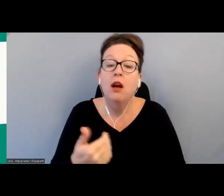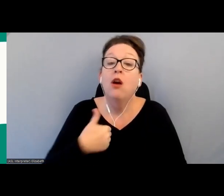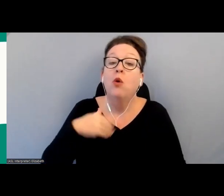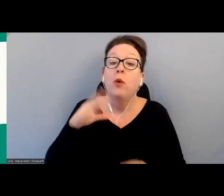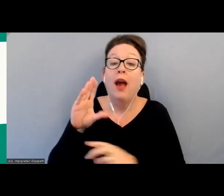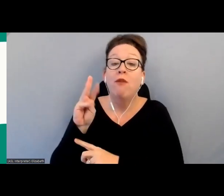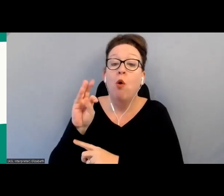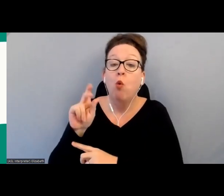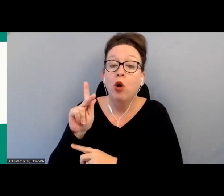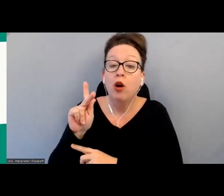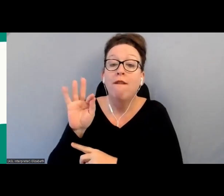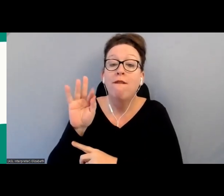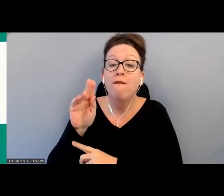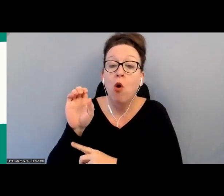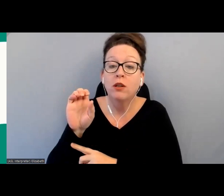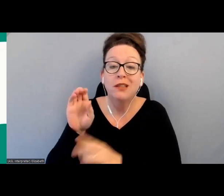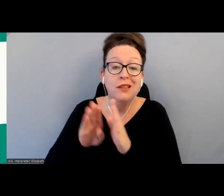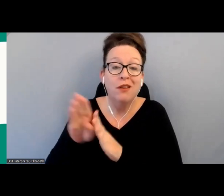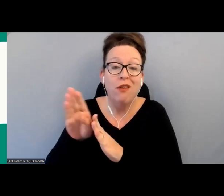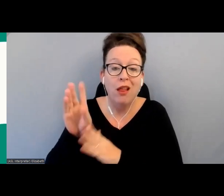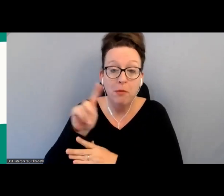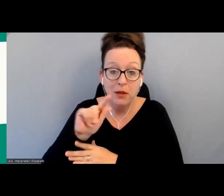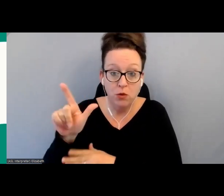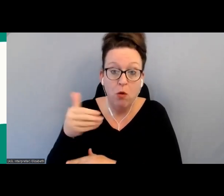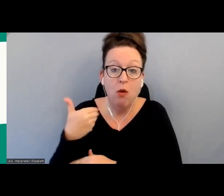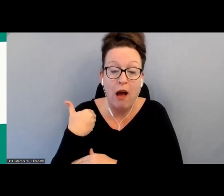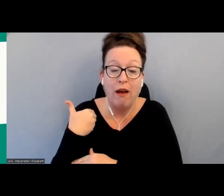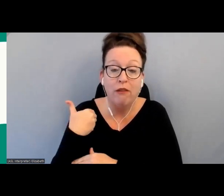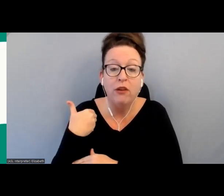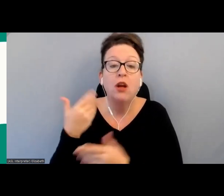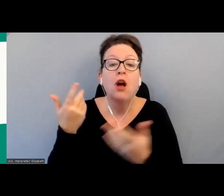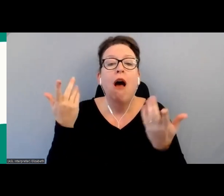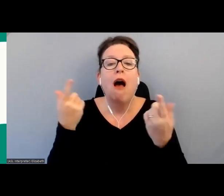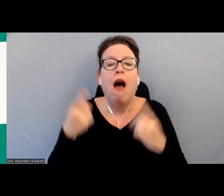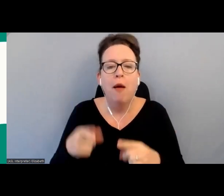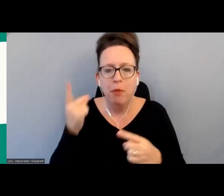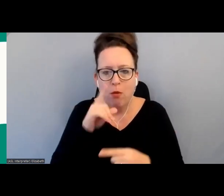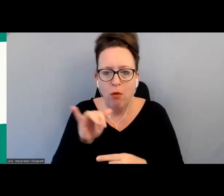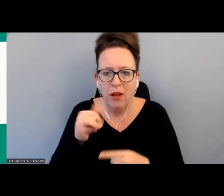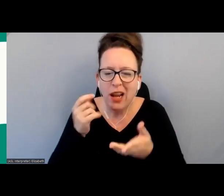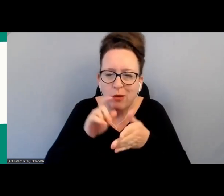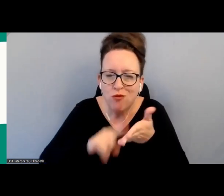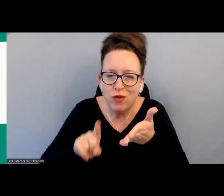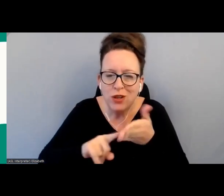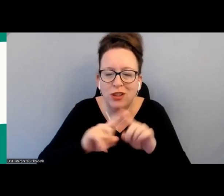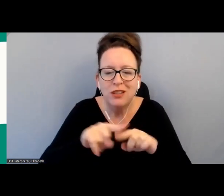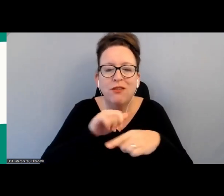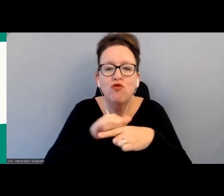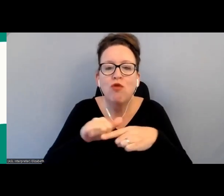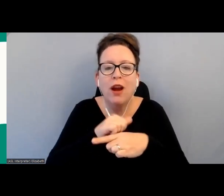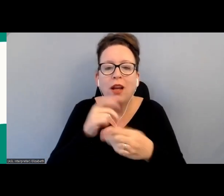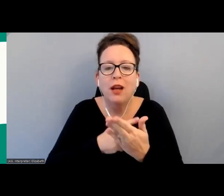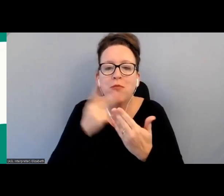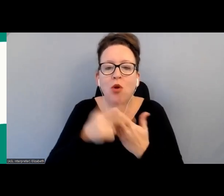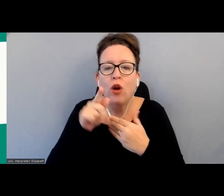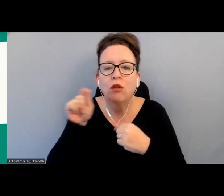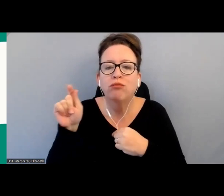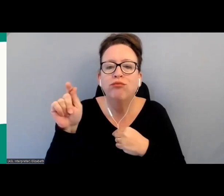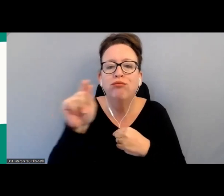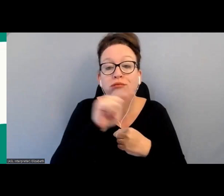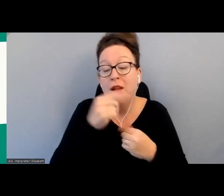workforce development tool where we do research on training programs that could potentially be a